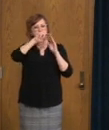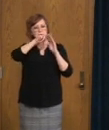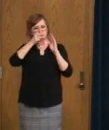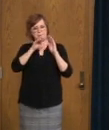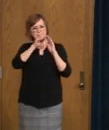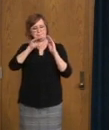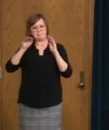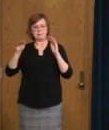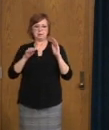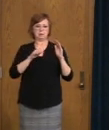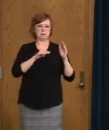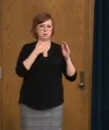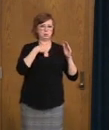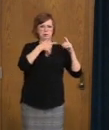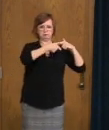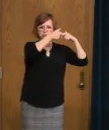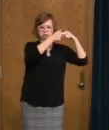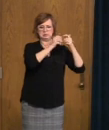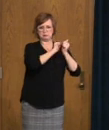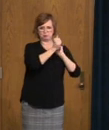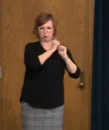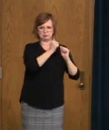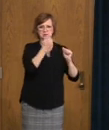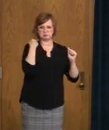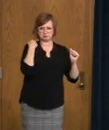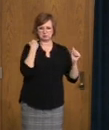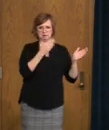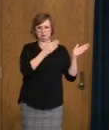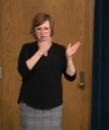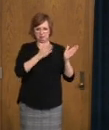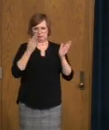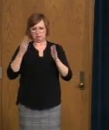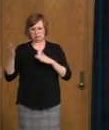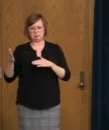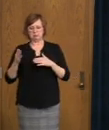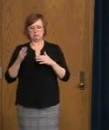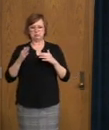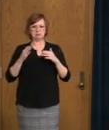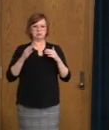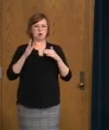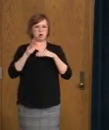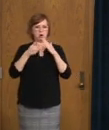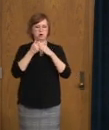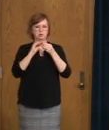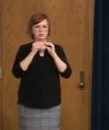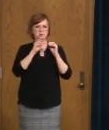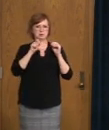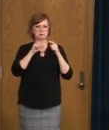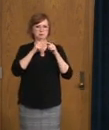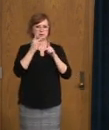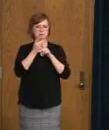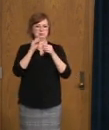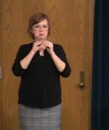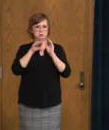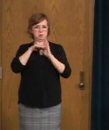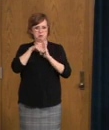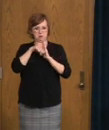can play start again once the case numbers come down? What can we learn from the outbreaks which can restart play in a safer